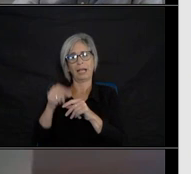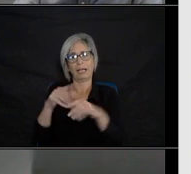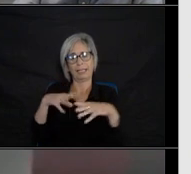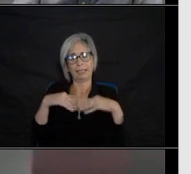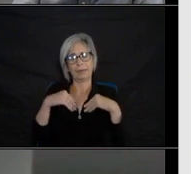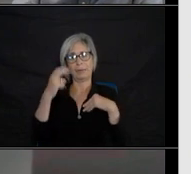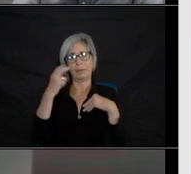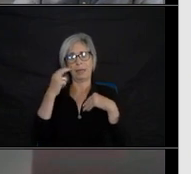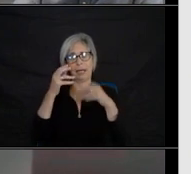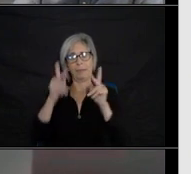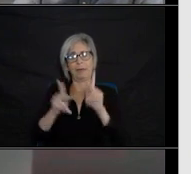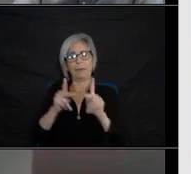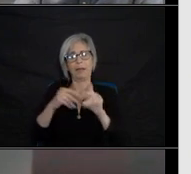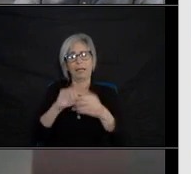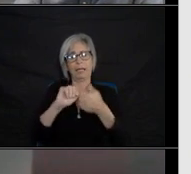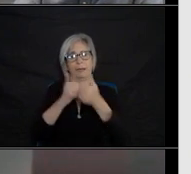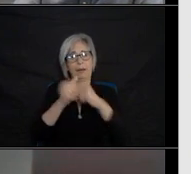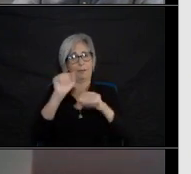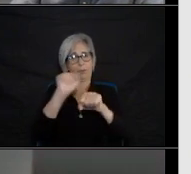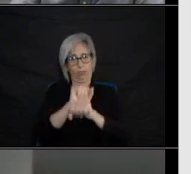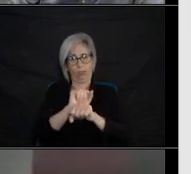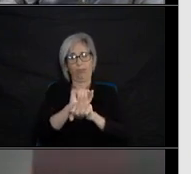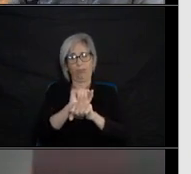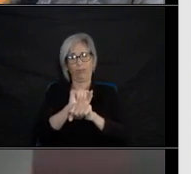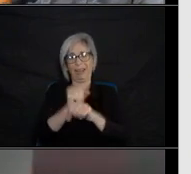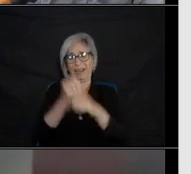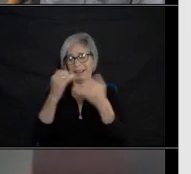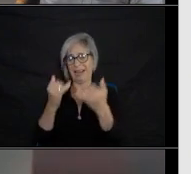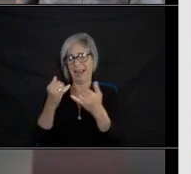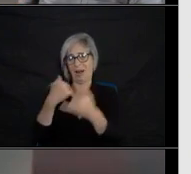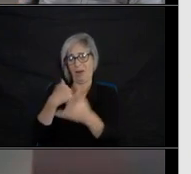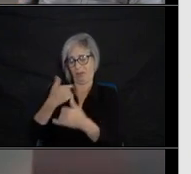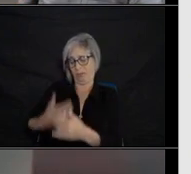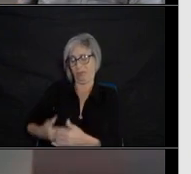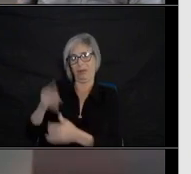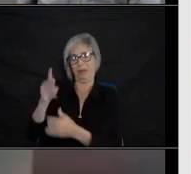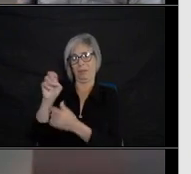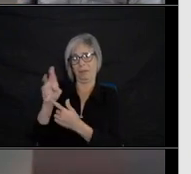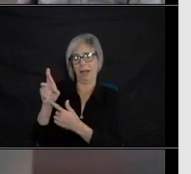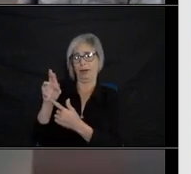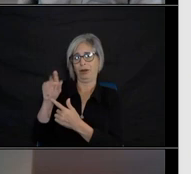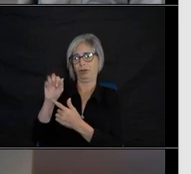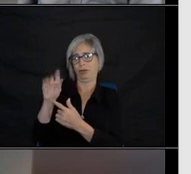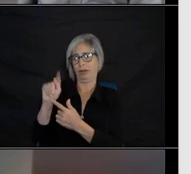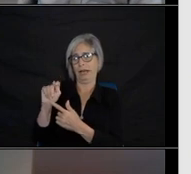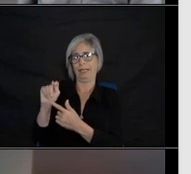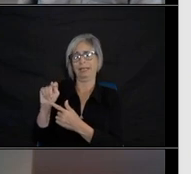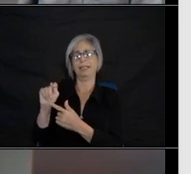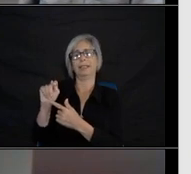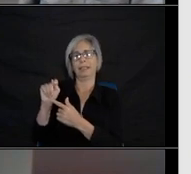blind persons in the competitive labor market. Now, therefore, I, Stephen B. Grant, Mayor of the City of